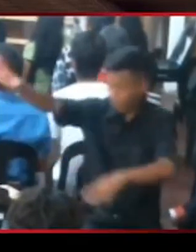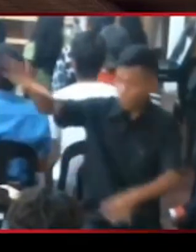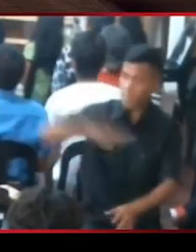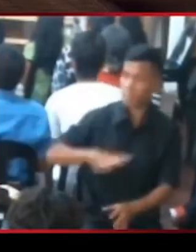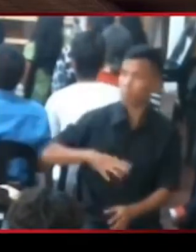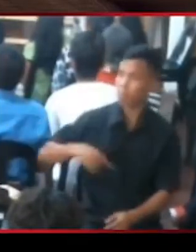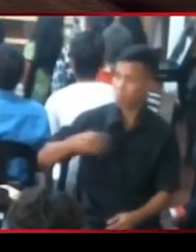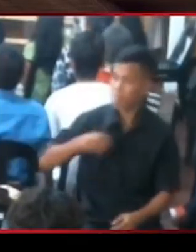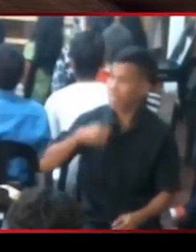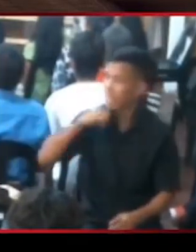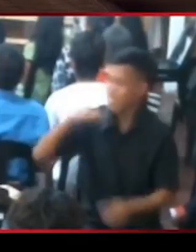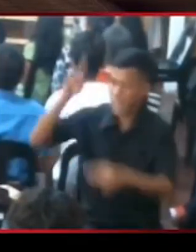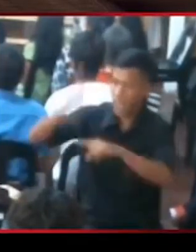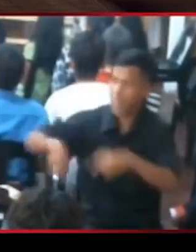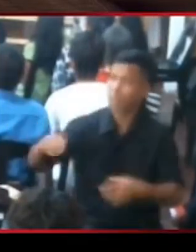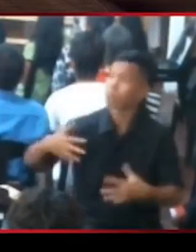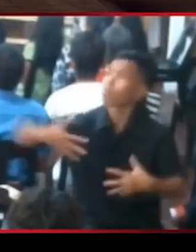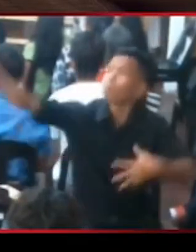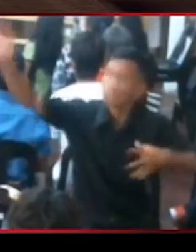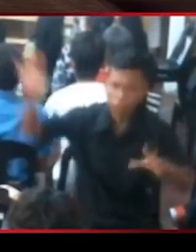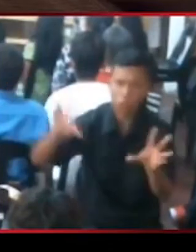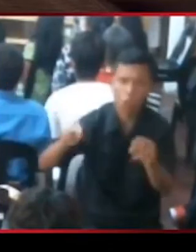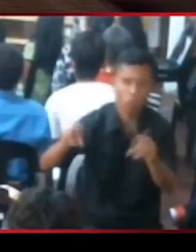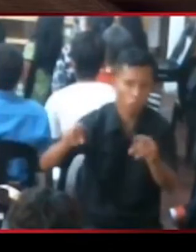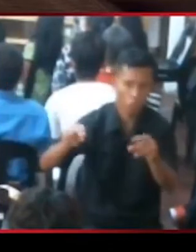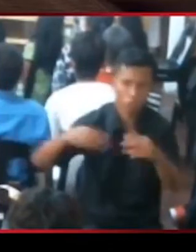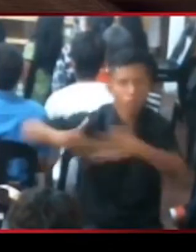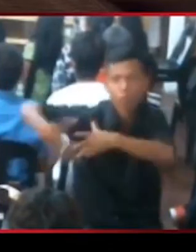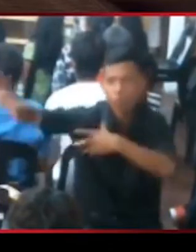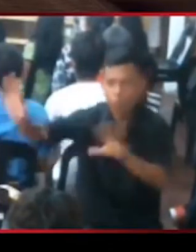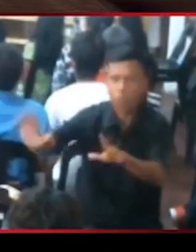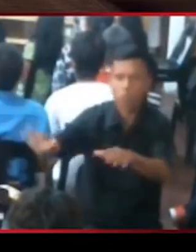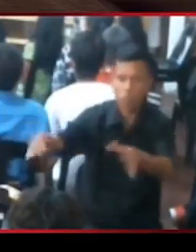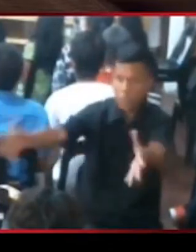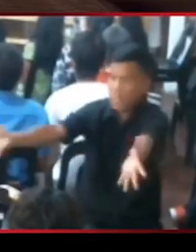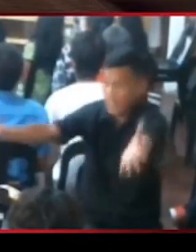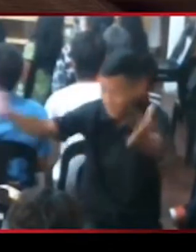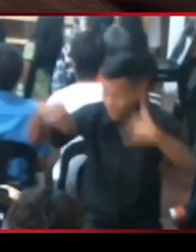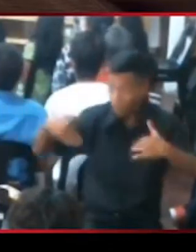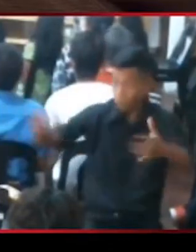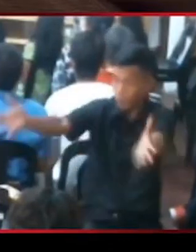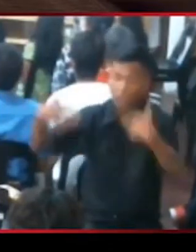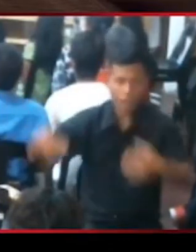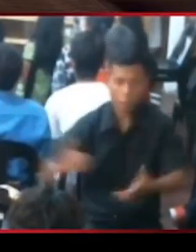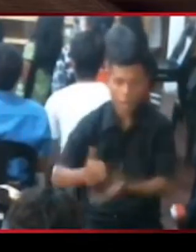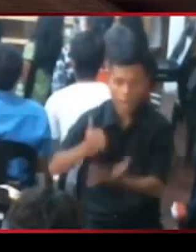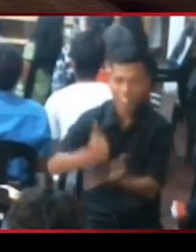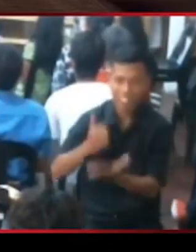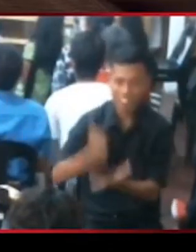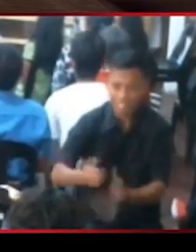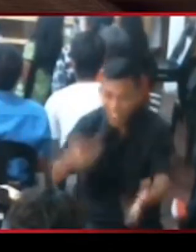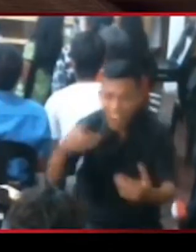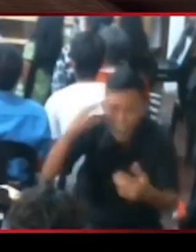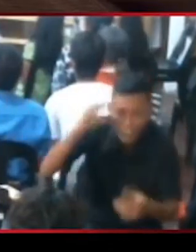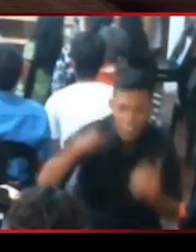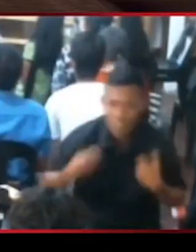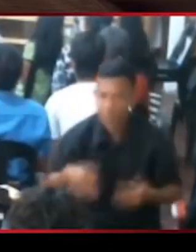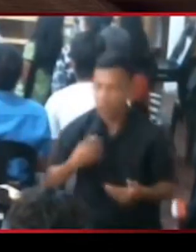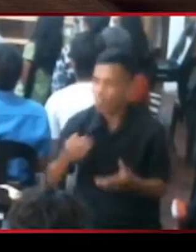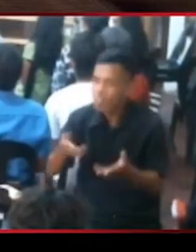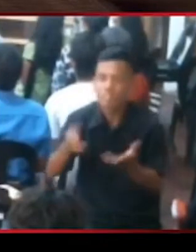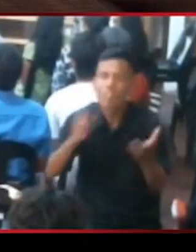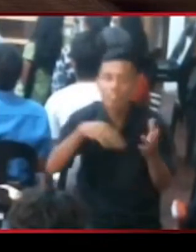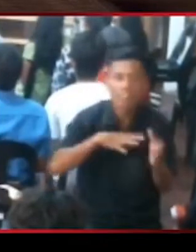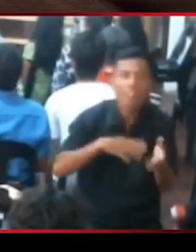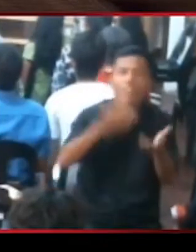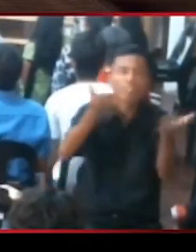for salvation through the blood of Jesus Christ, looking for spiritual help. I might check them out and be a little wary